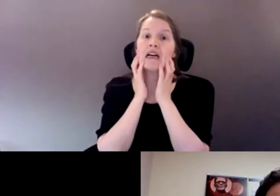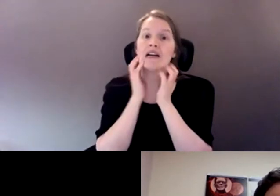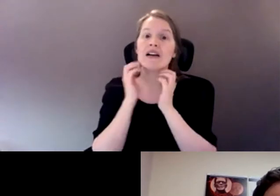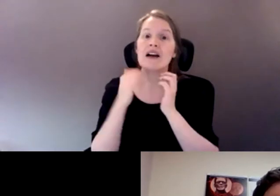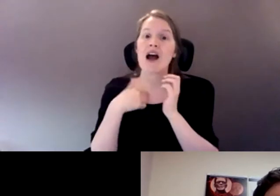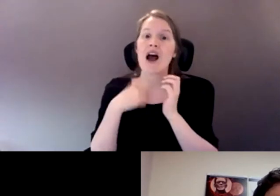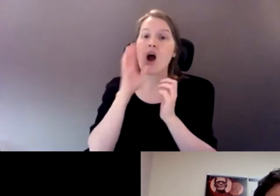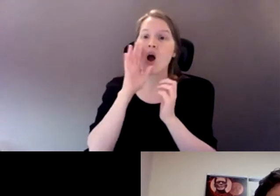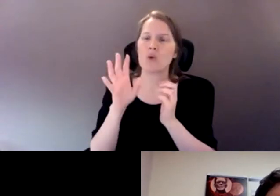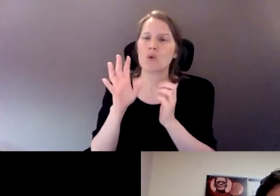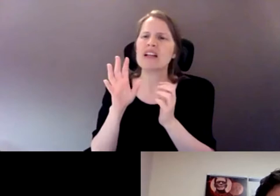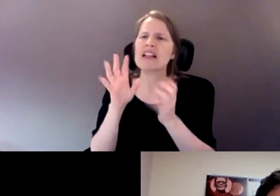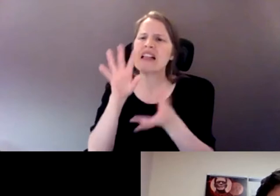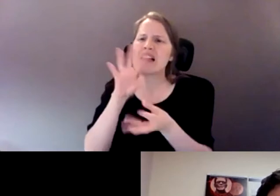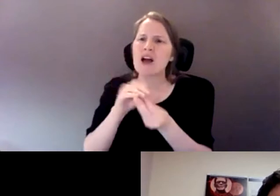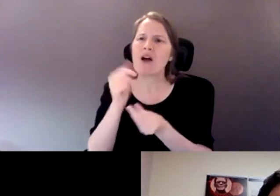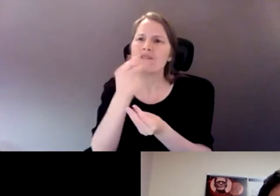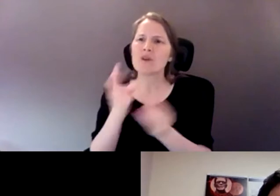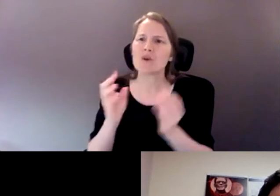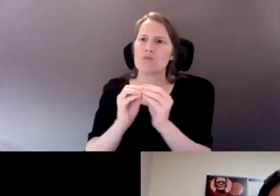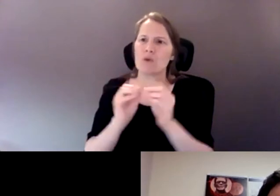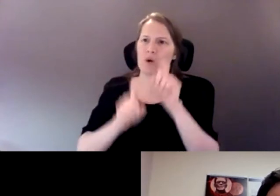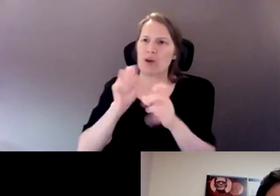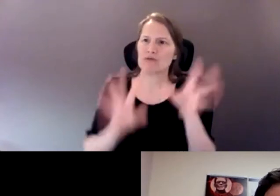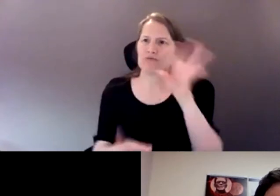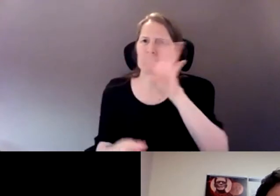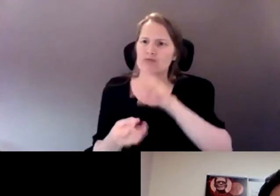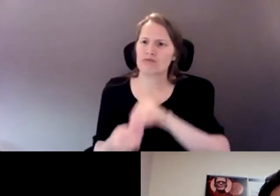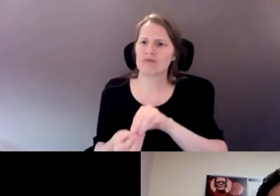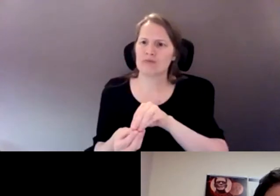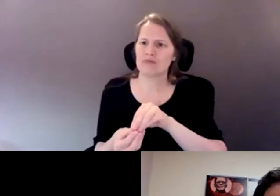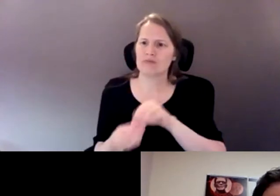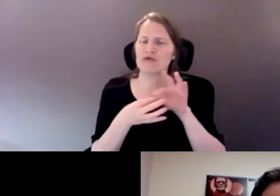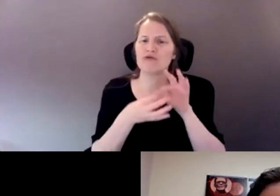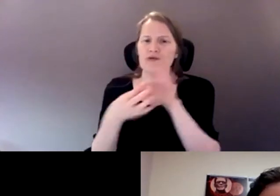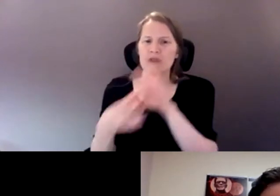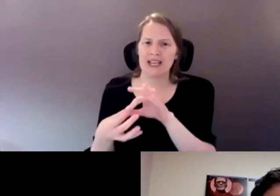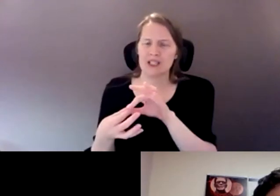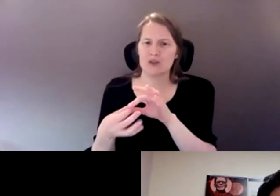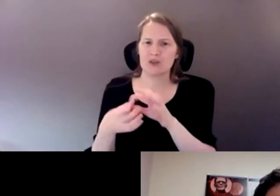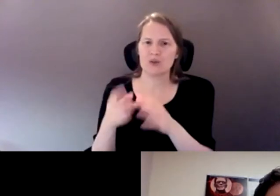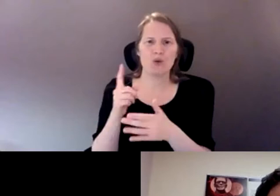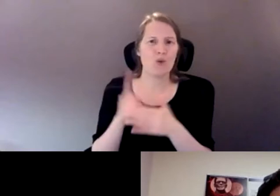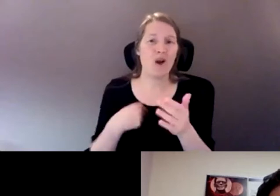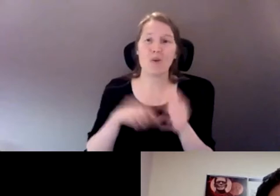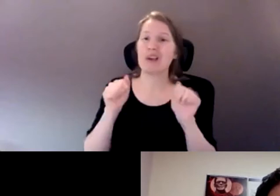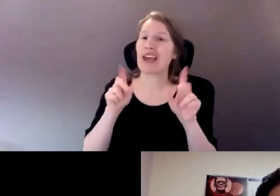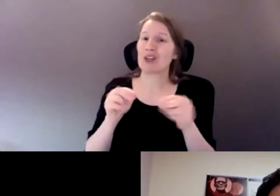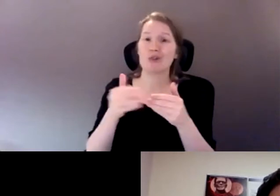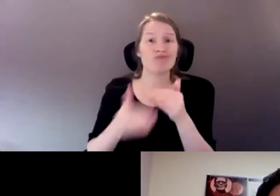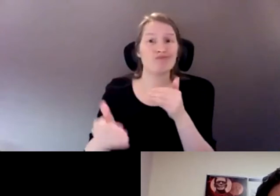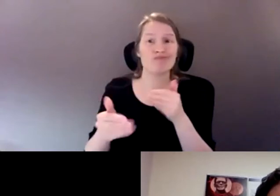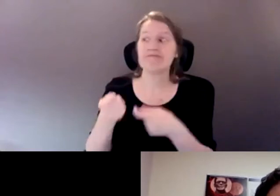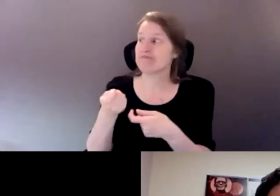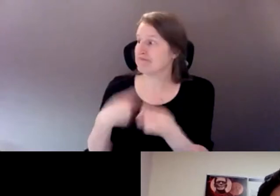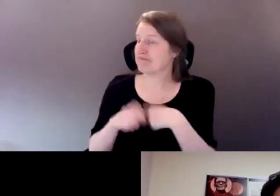I'm going to consolidate a couple of questions, which are really about sort of what to do.